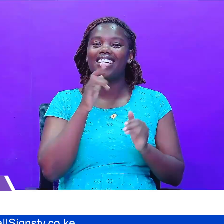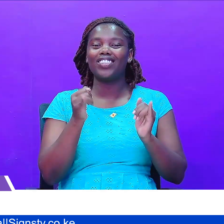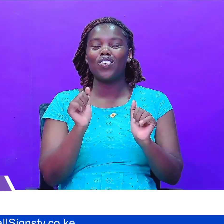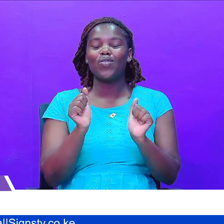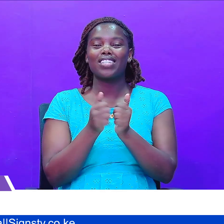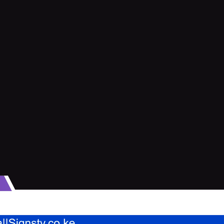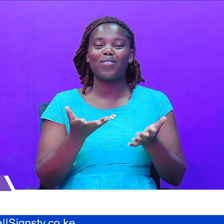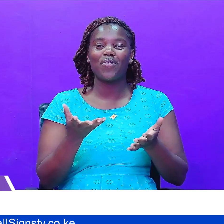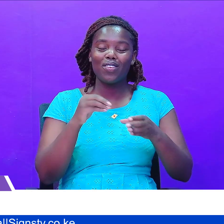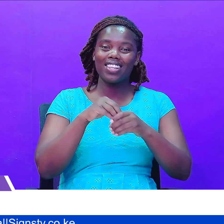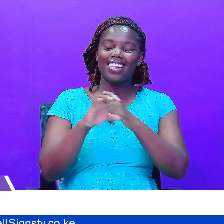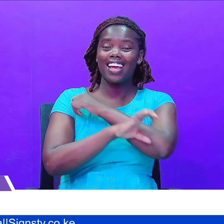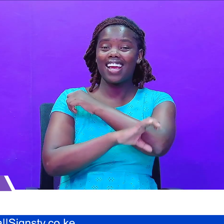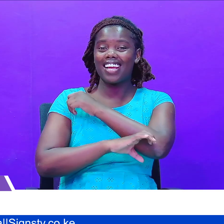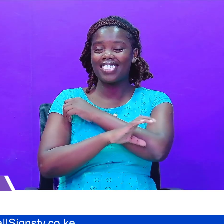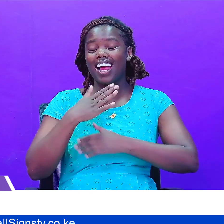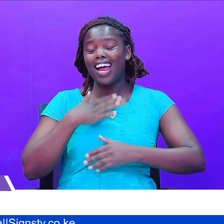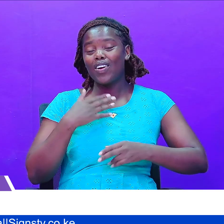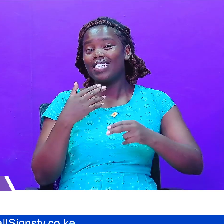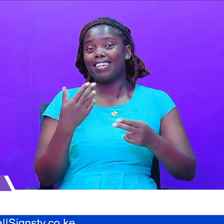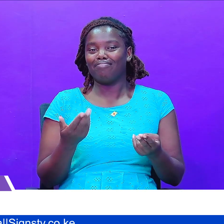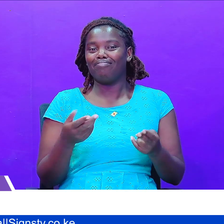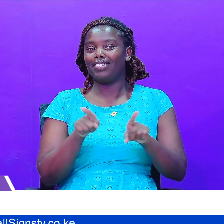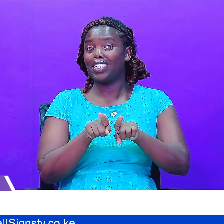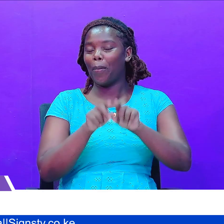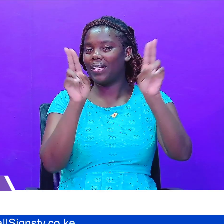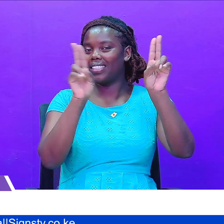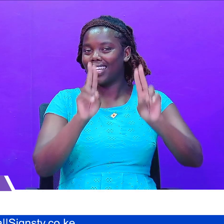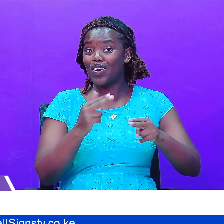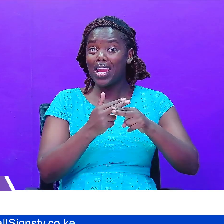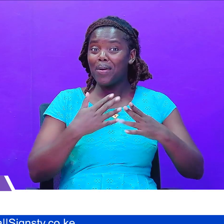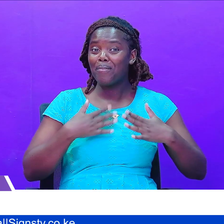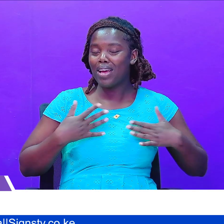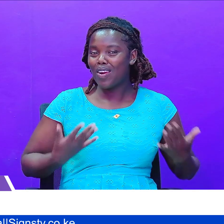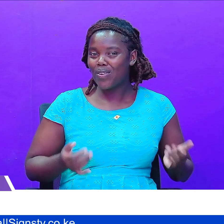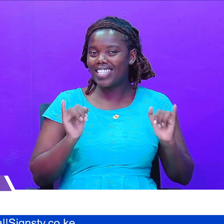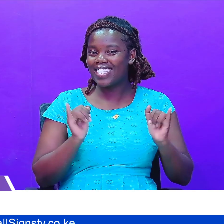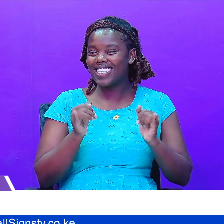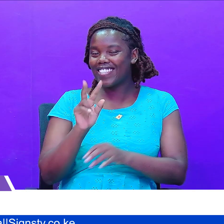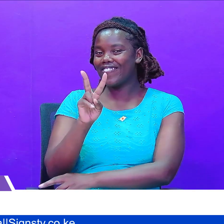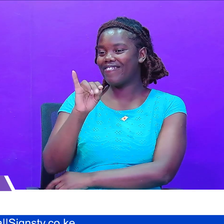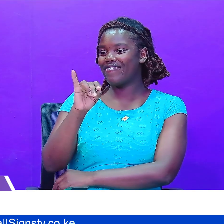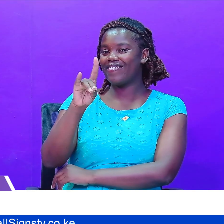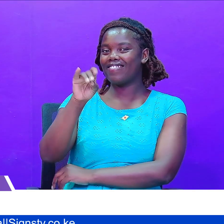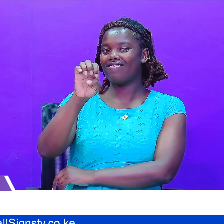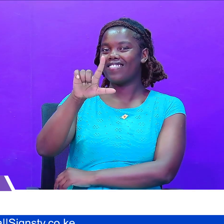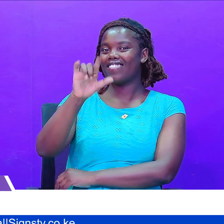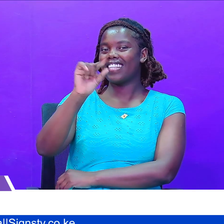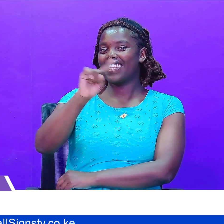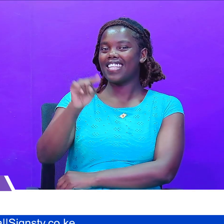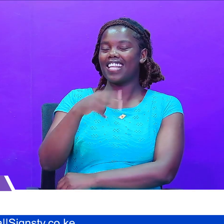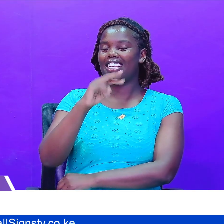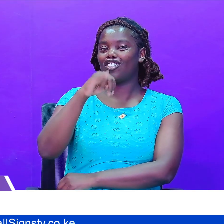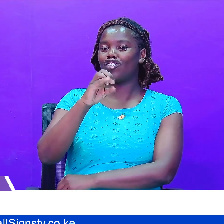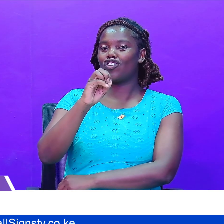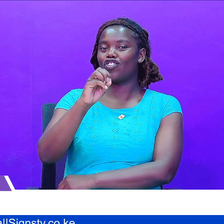And hello viewers, welcome for the lunchtime news. To get information on what is happening internationally and around